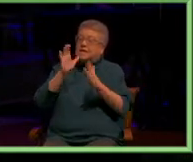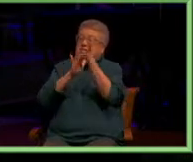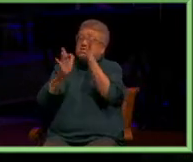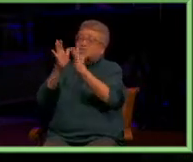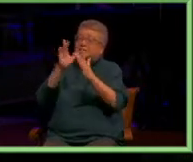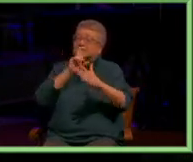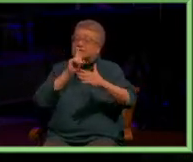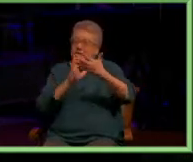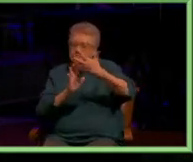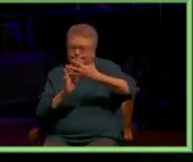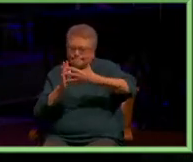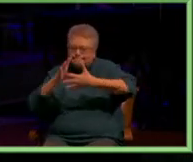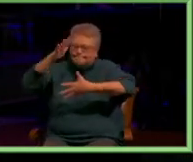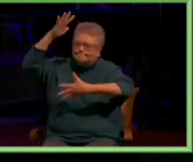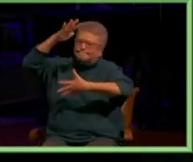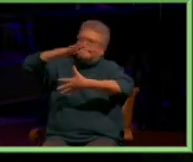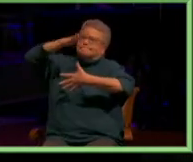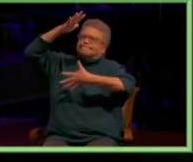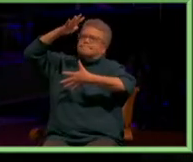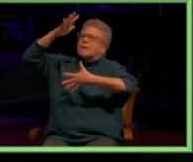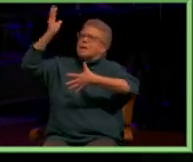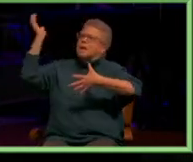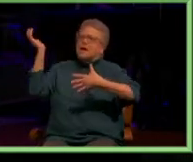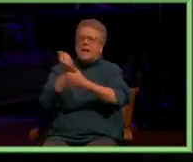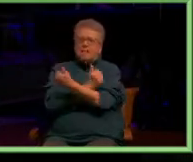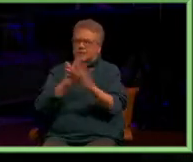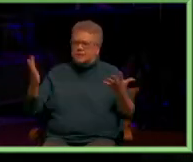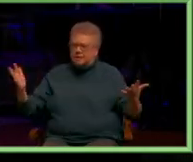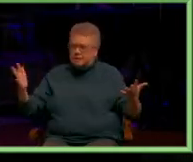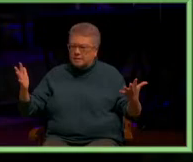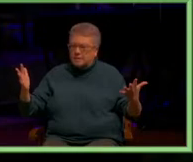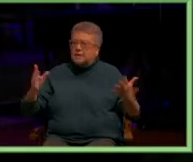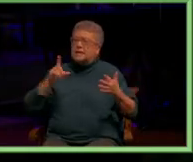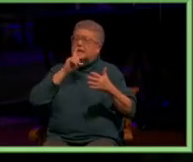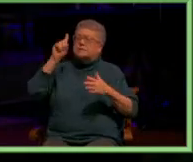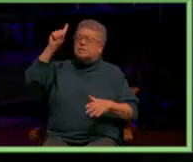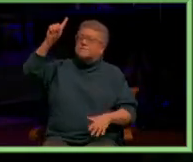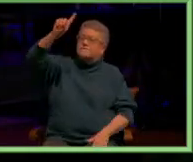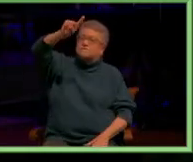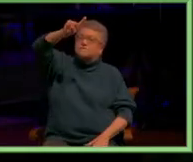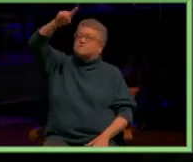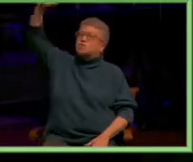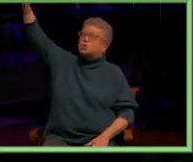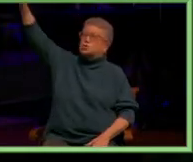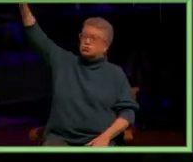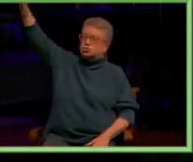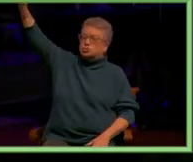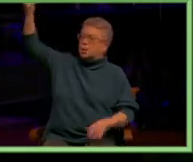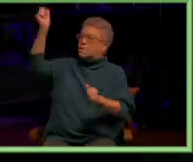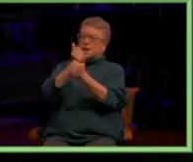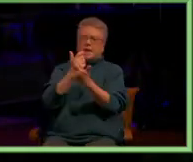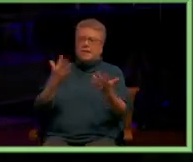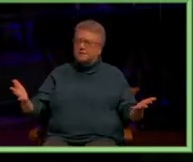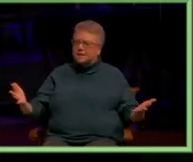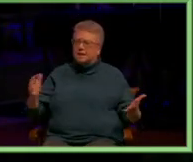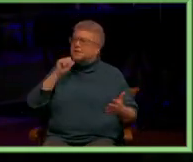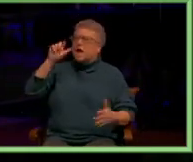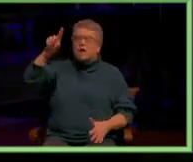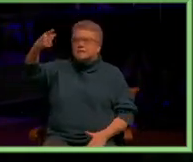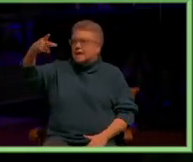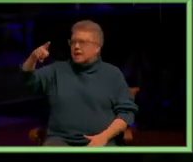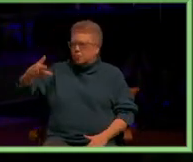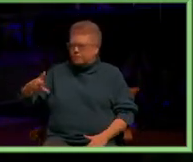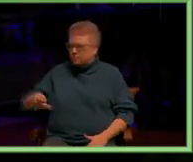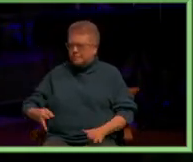is over all things. He is the first among everything. He is the highest